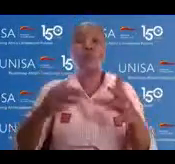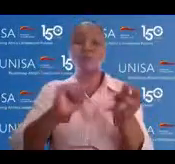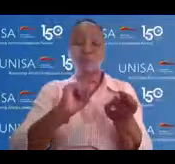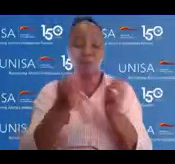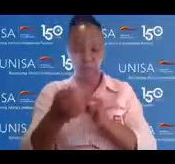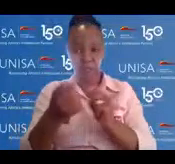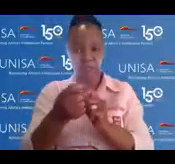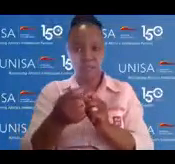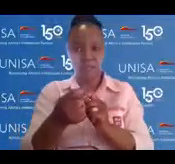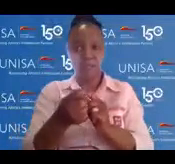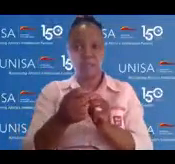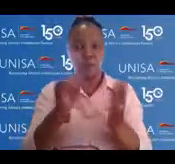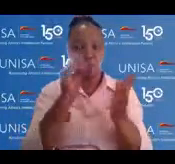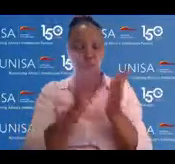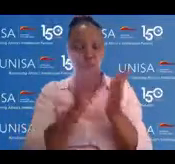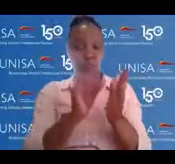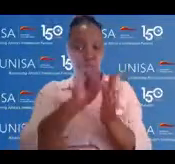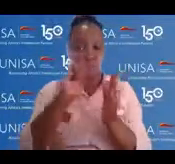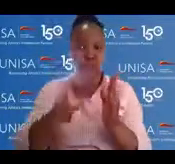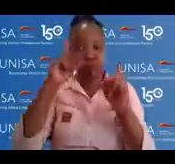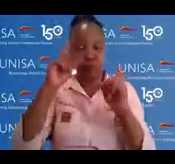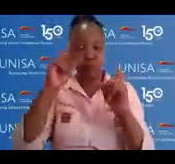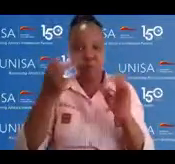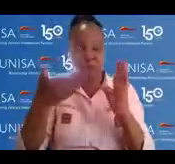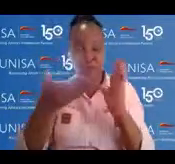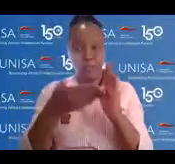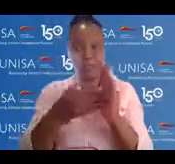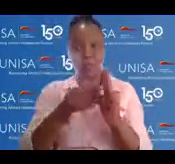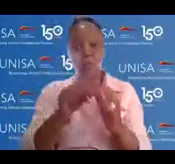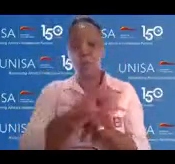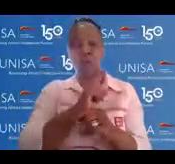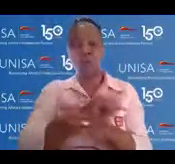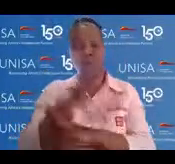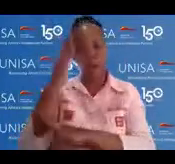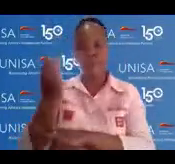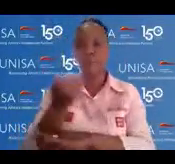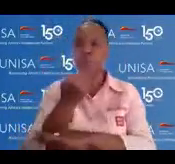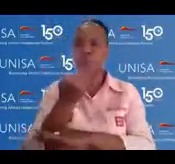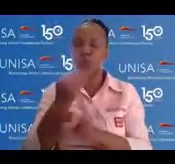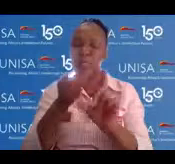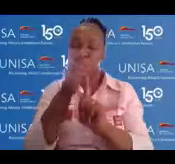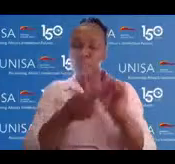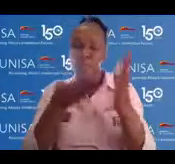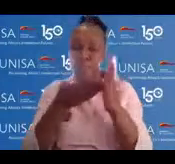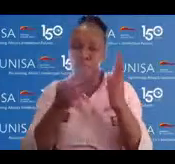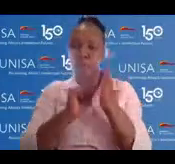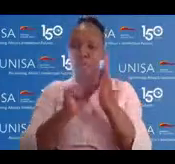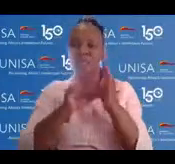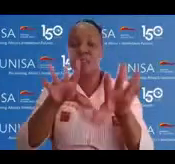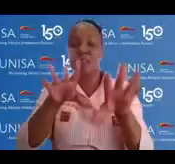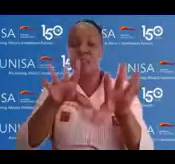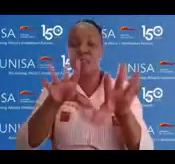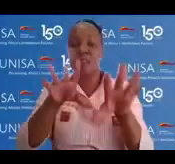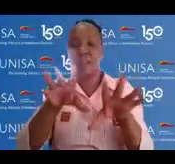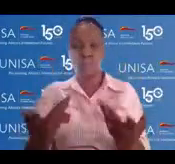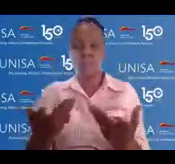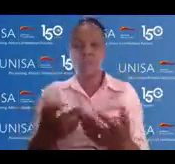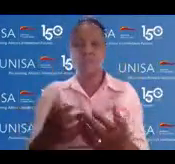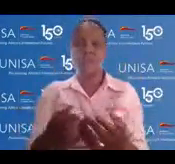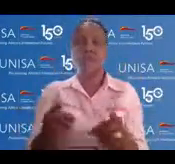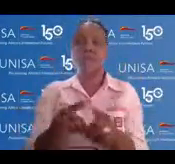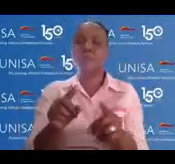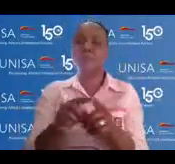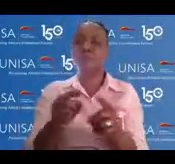identifiable, to be known, or who's Thabang. So what I'm going to do, or what you are supposed to do if you have already uploaded